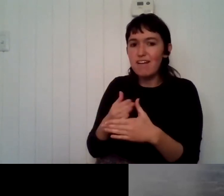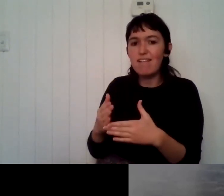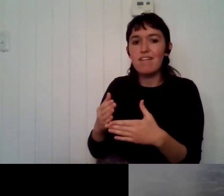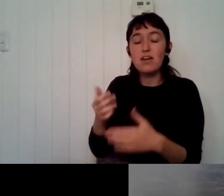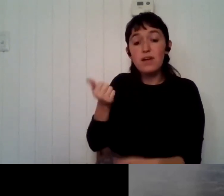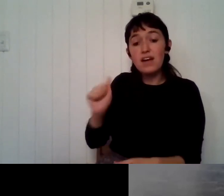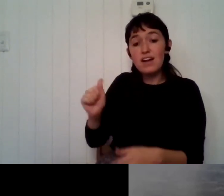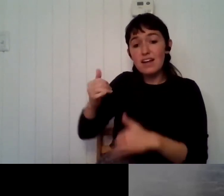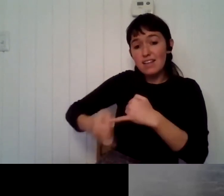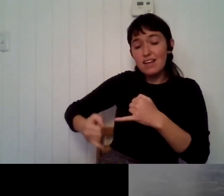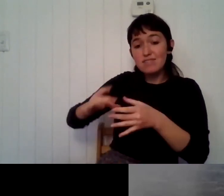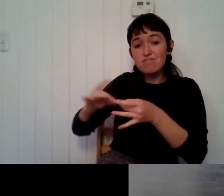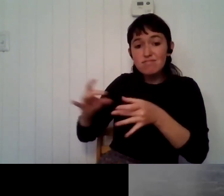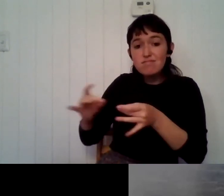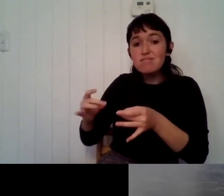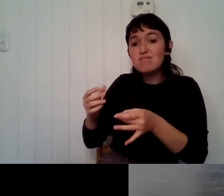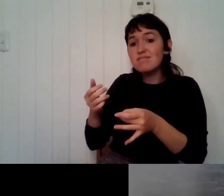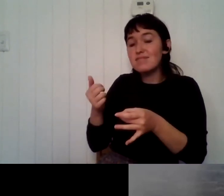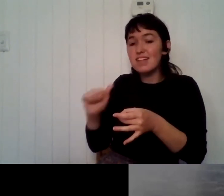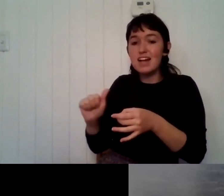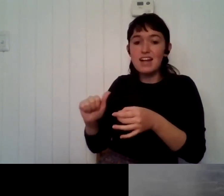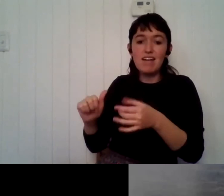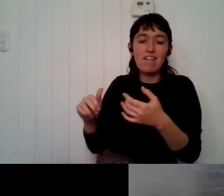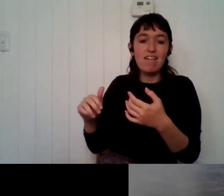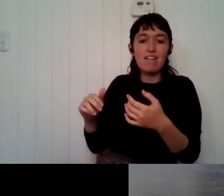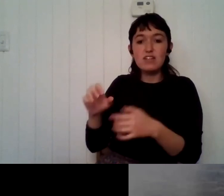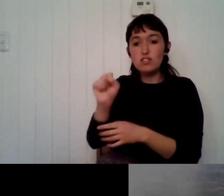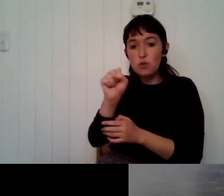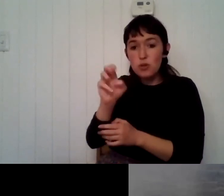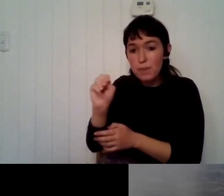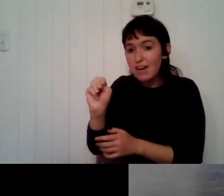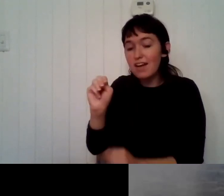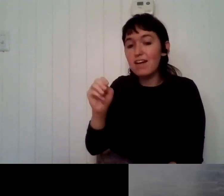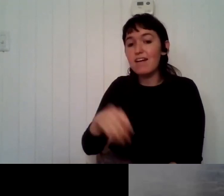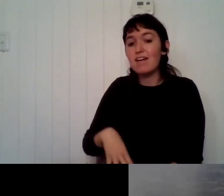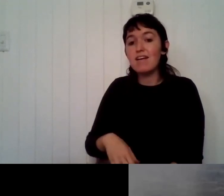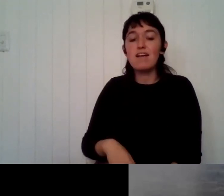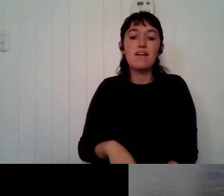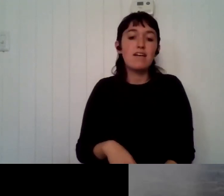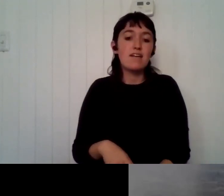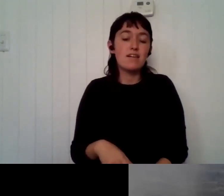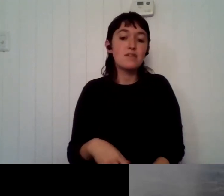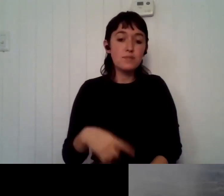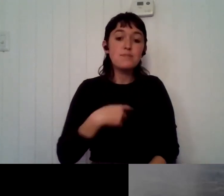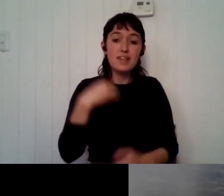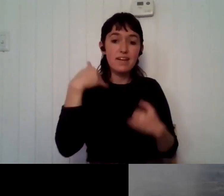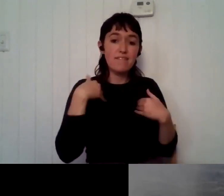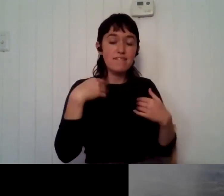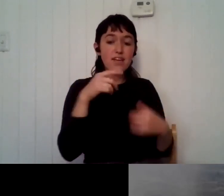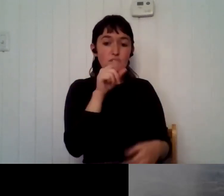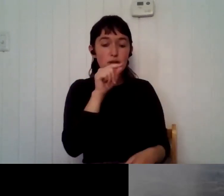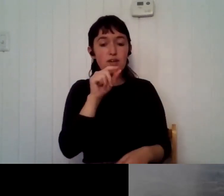like to mention, to plug, anywhere we can follow you on social media or whatever? Well, I have a Twitter,